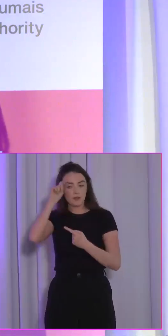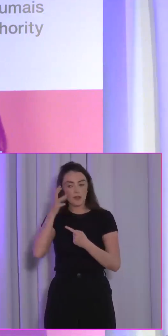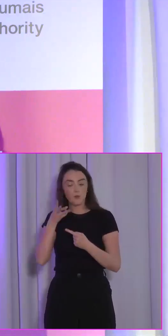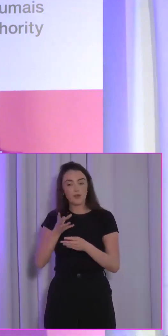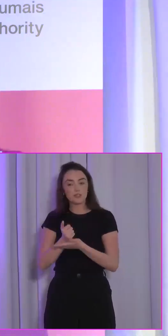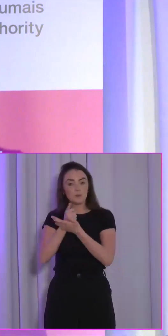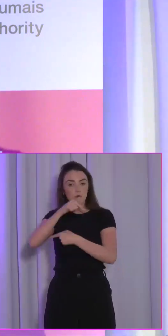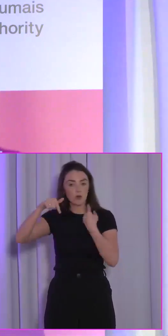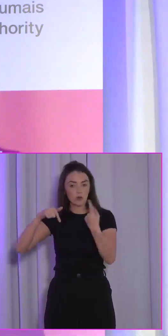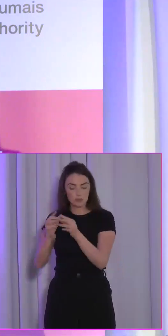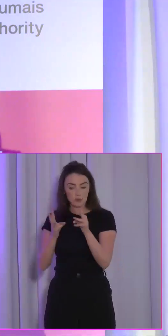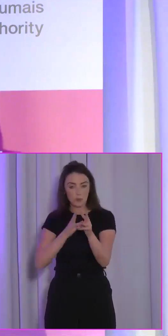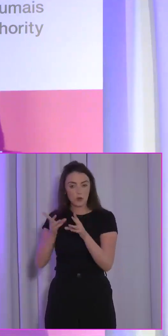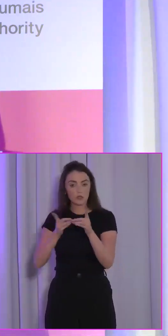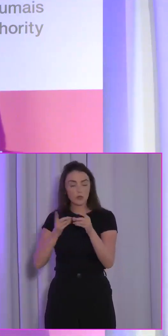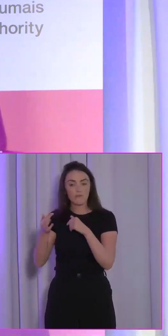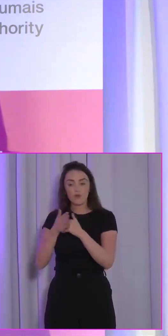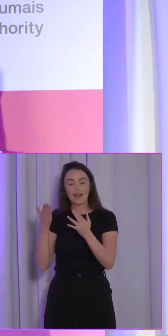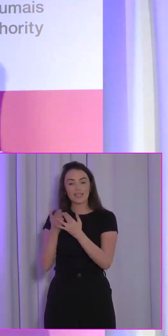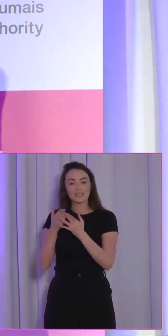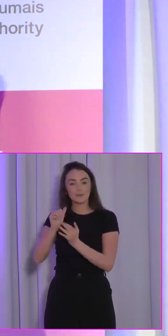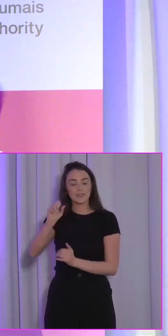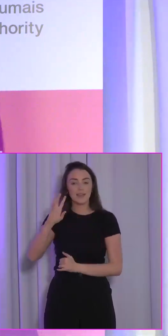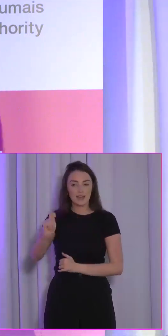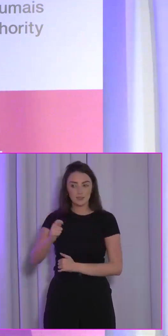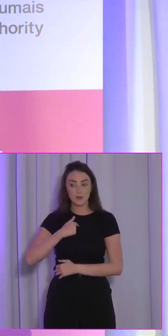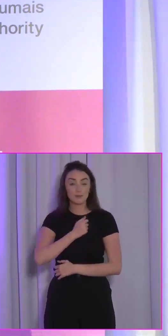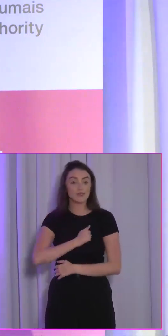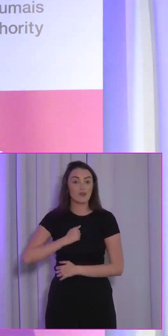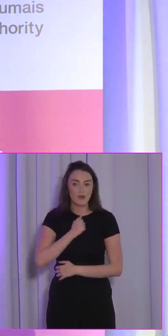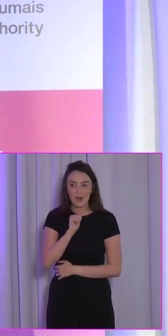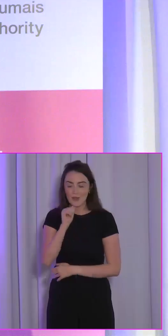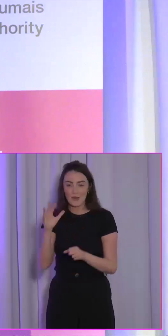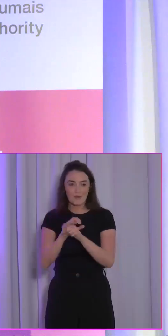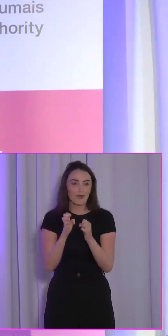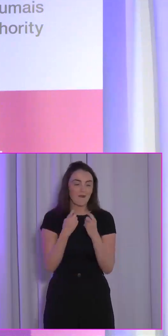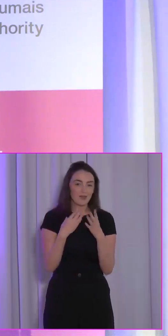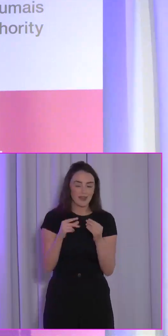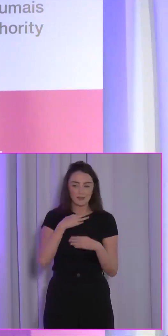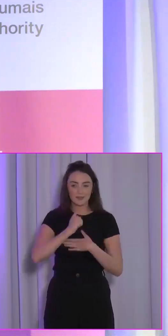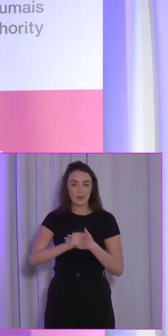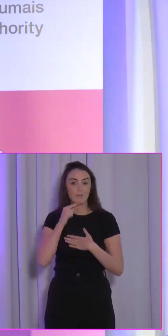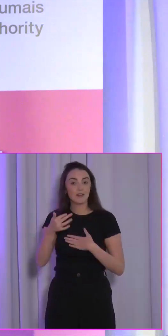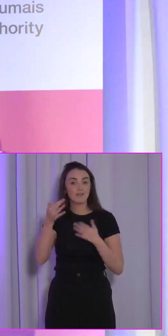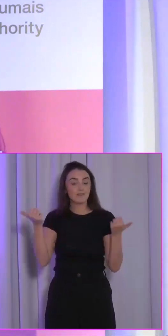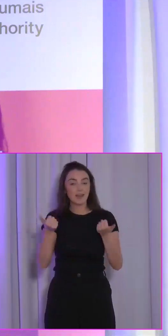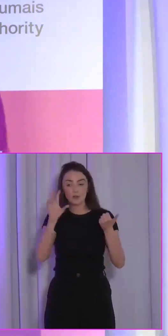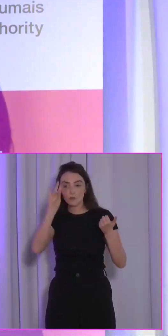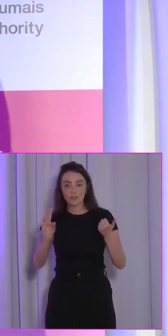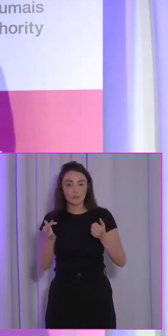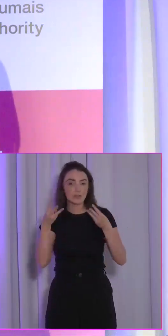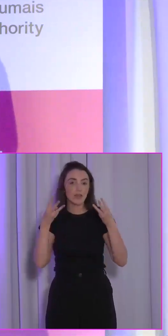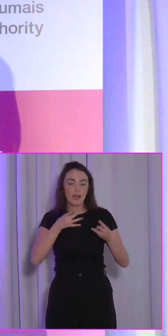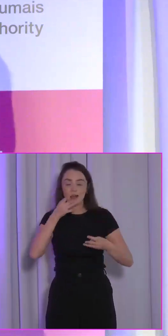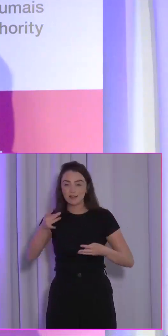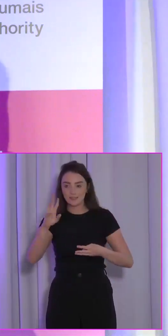us in the work we'll be doing under the Accessibility Act. So I'm sorry, I didn't get to quite cover everything there, but if you have any questions or anything you'd like to ask me